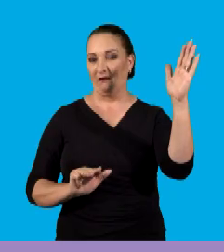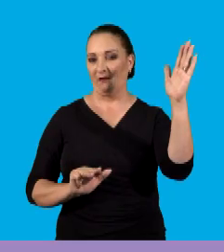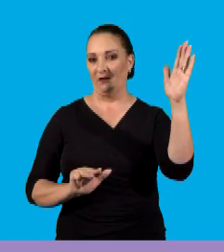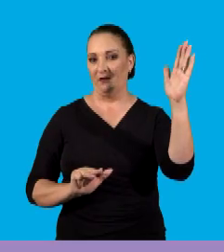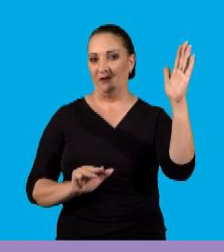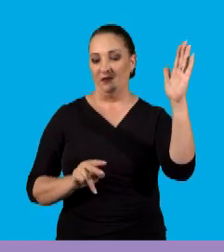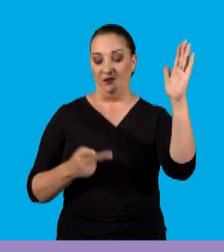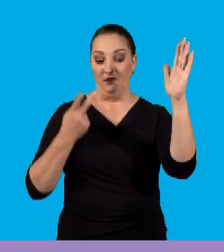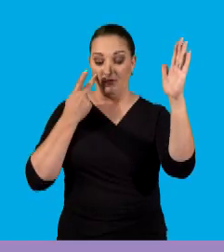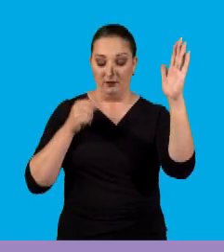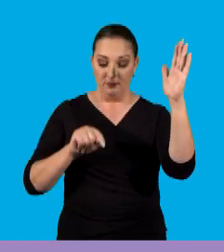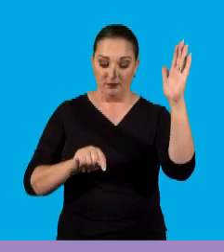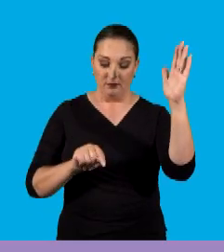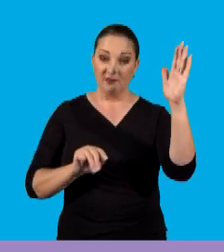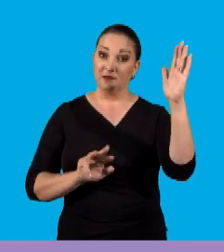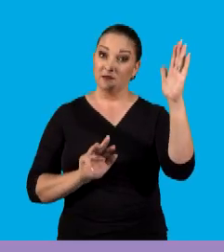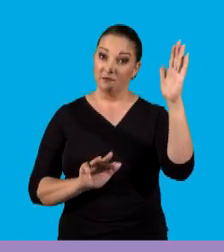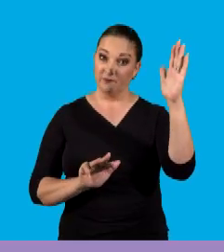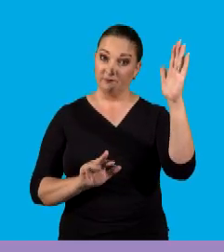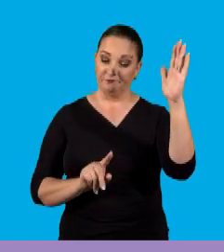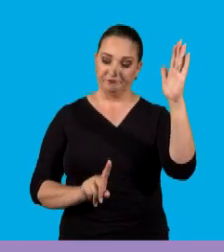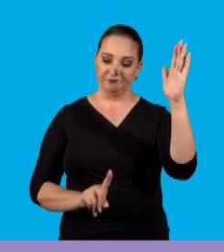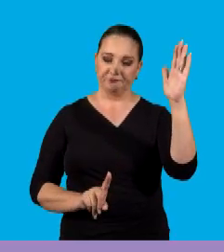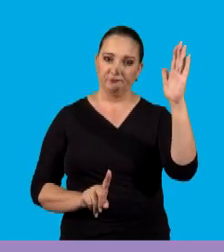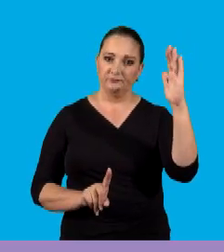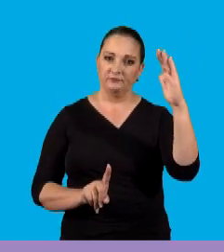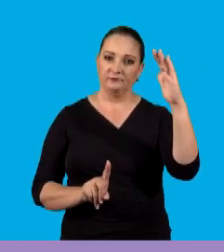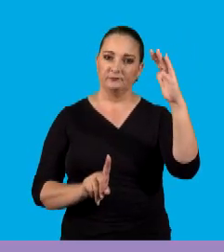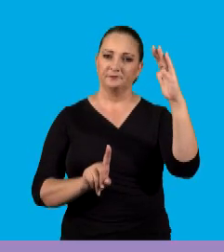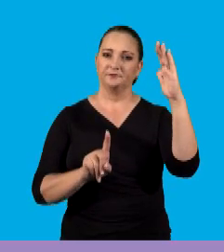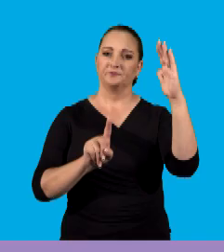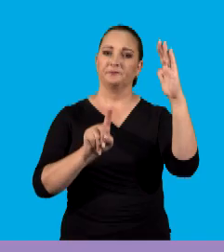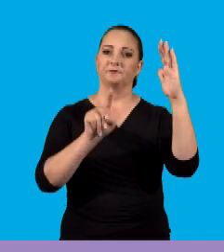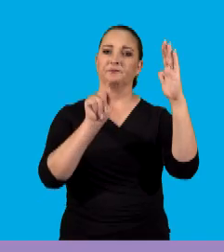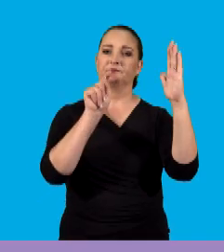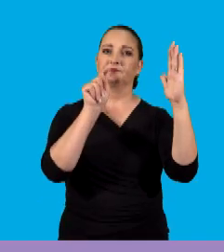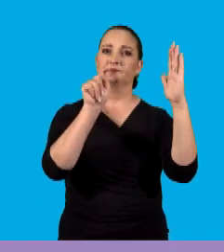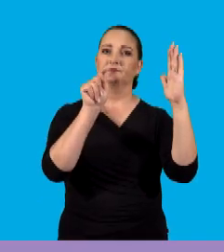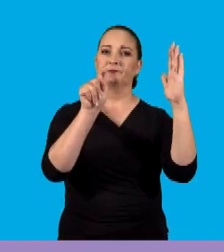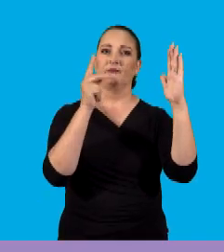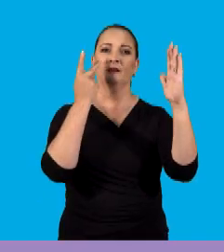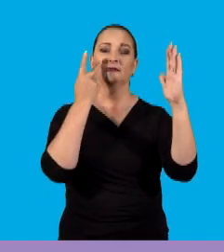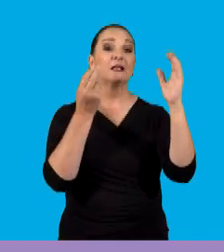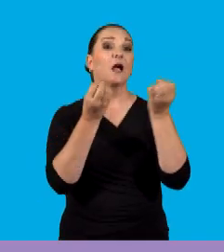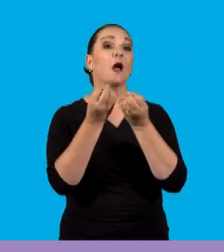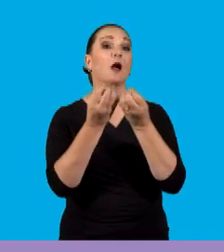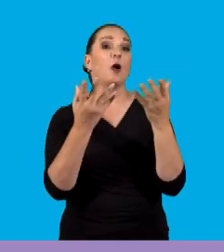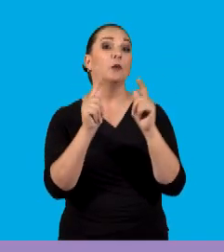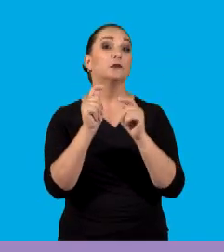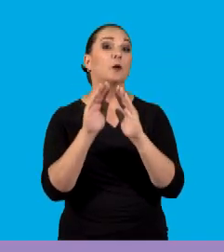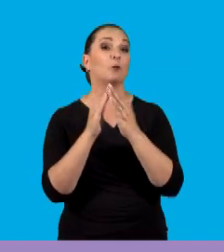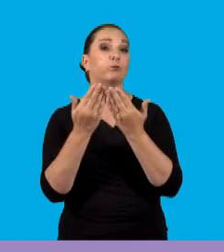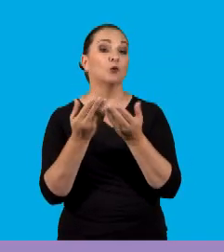here horizontally. So we are going to go to the grade 9s and we are going to move up to see how many textbooks